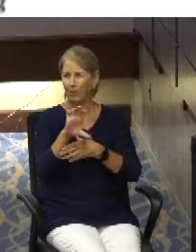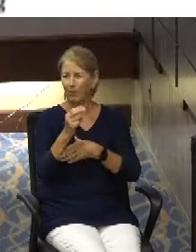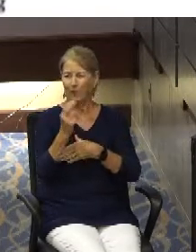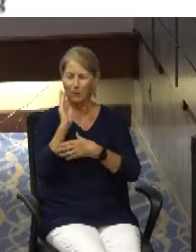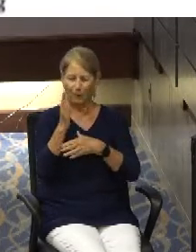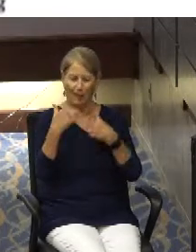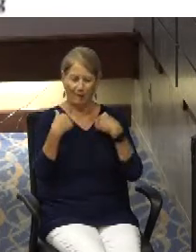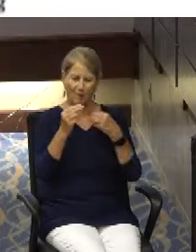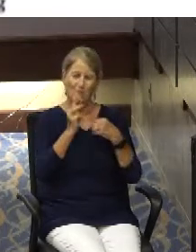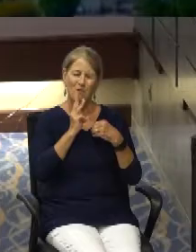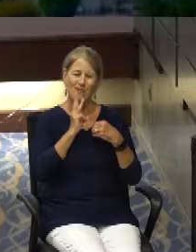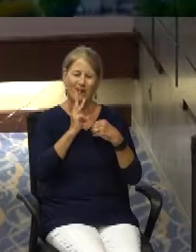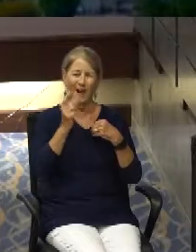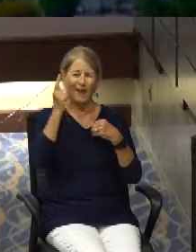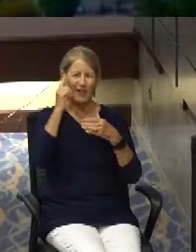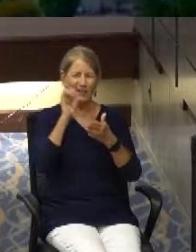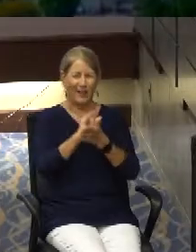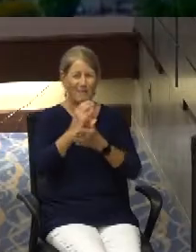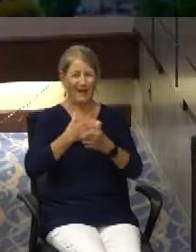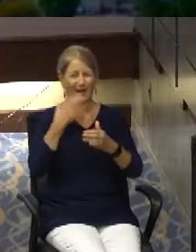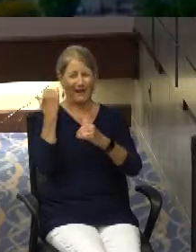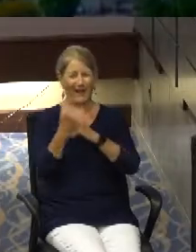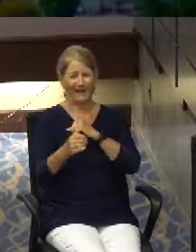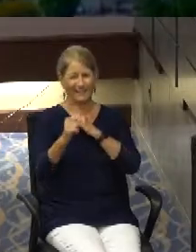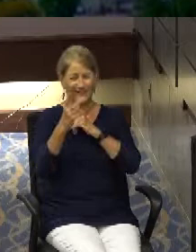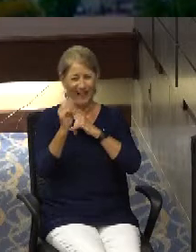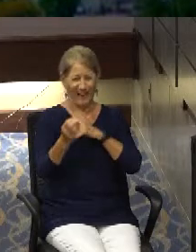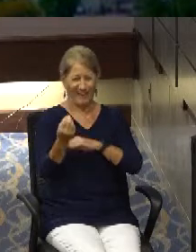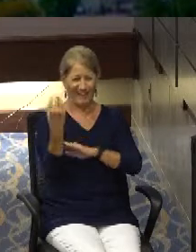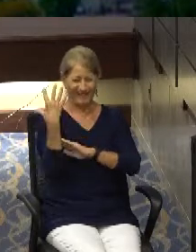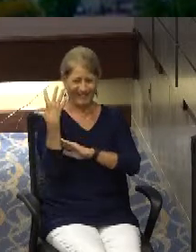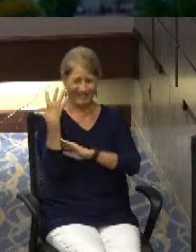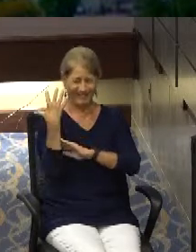I think that was my last slide. Is that right, Ashley?